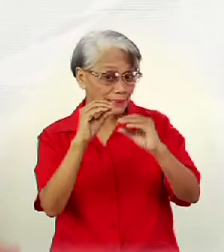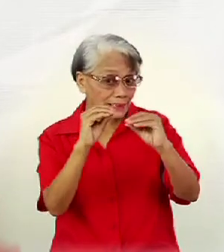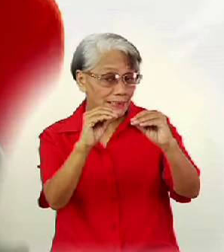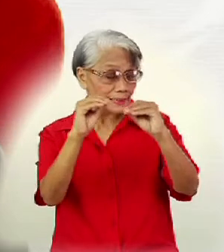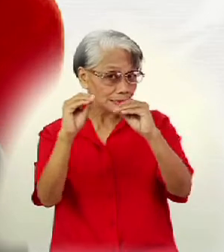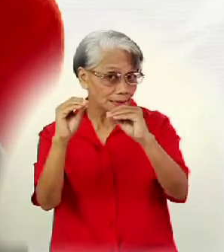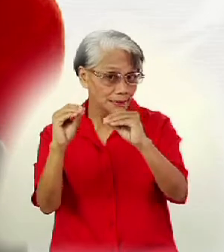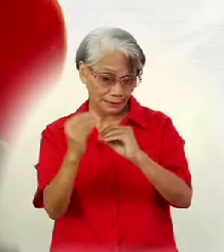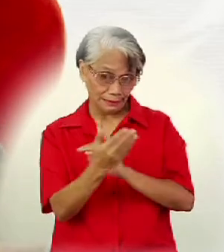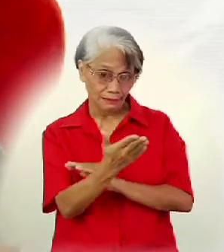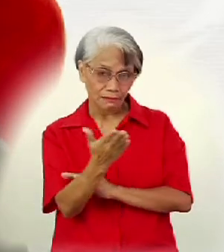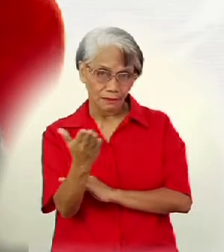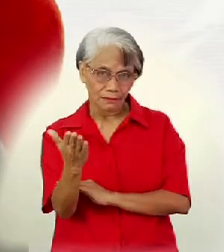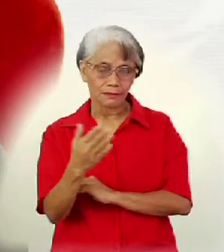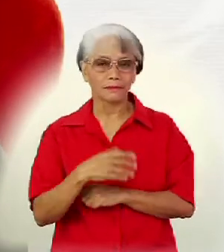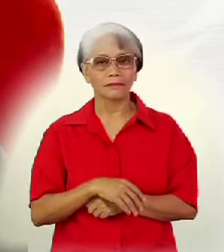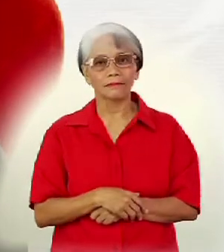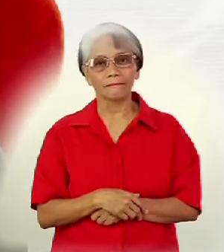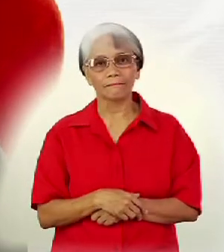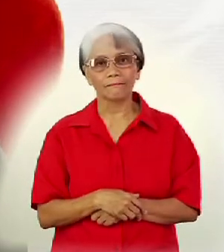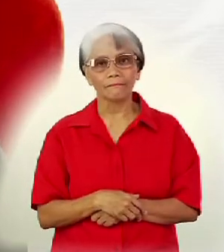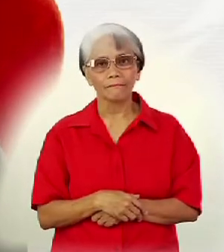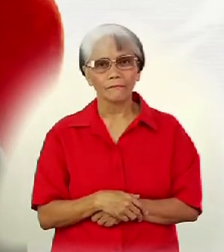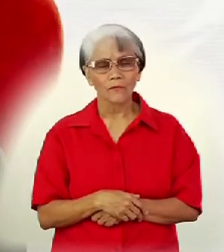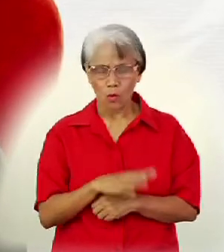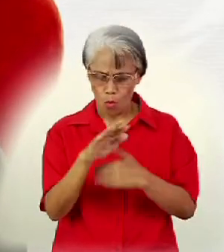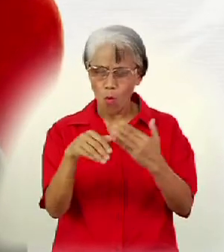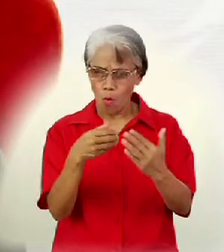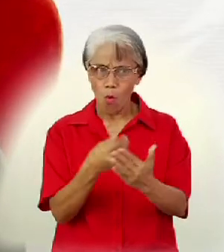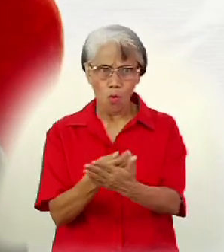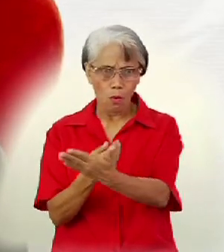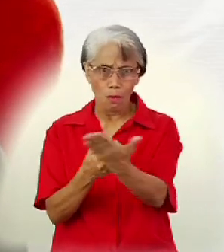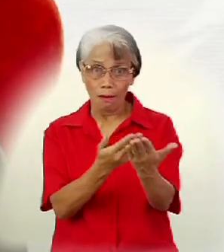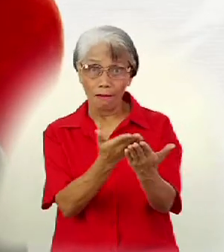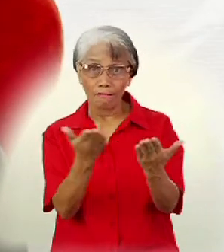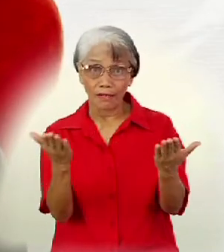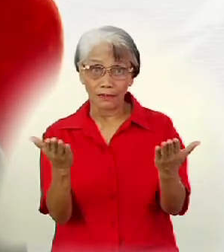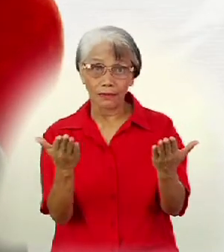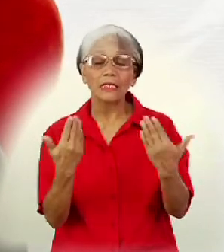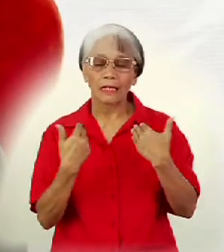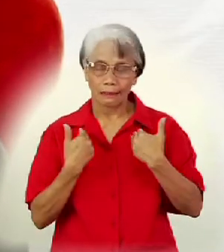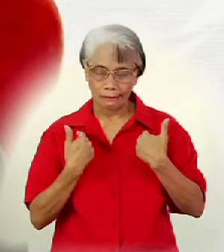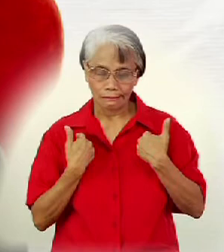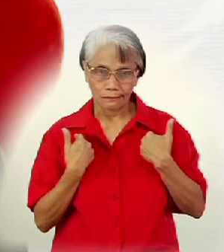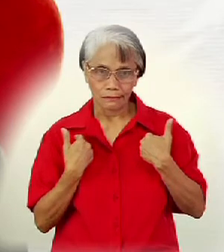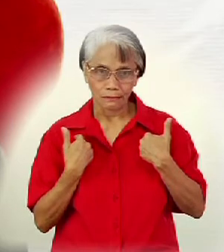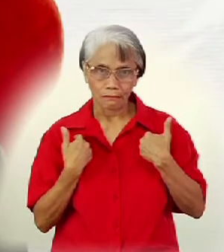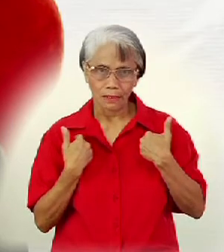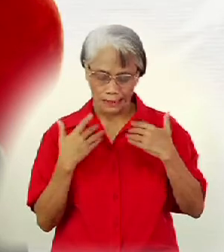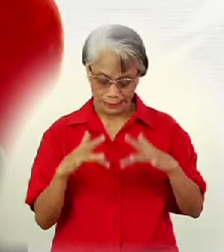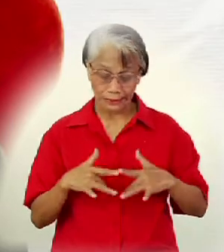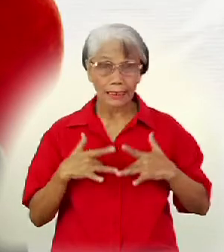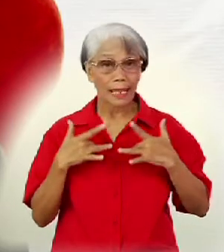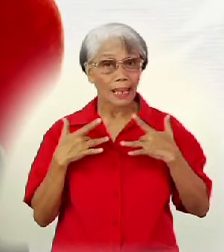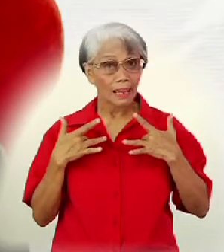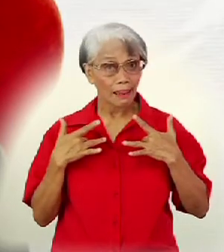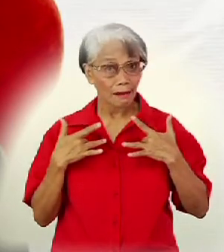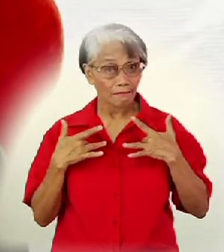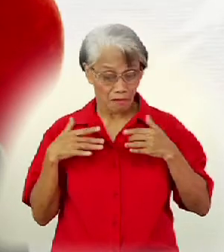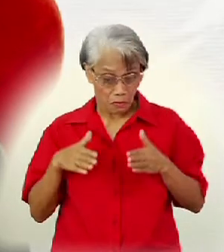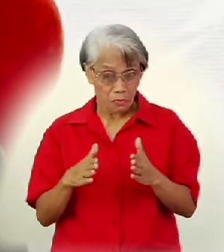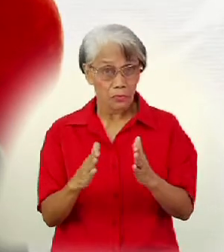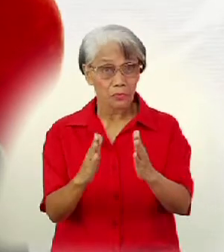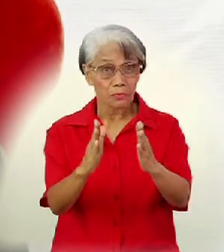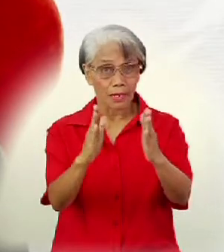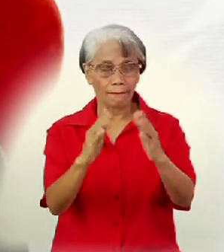that. My dear brothers and sisters, all of us are in some forms of life or